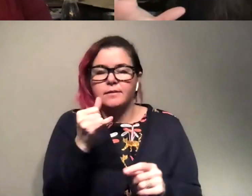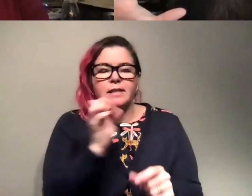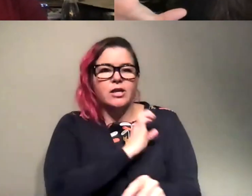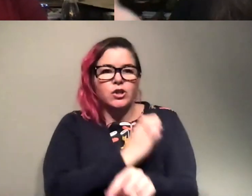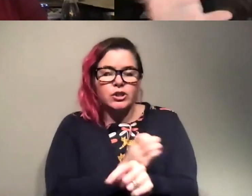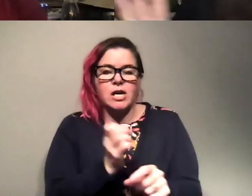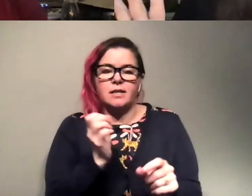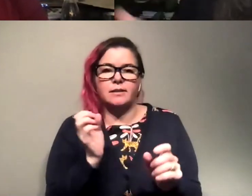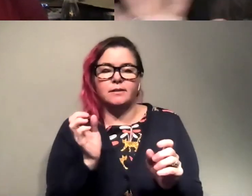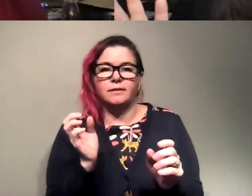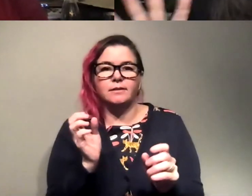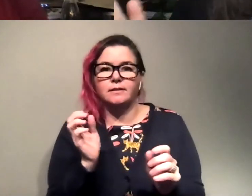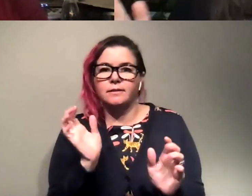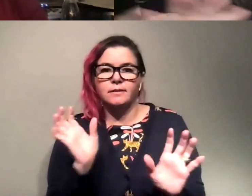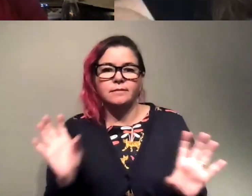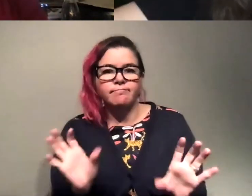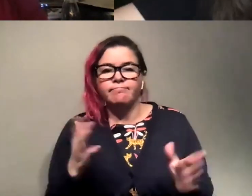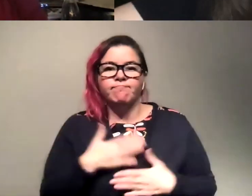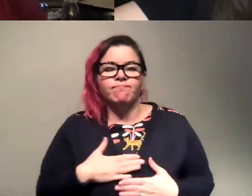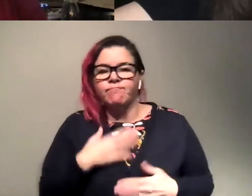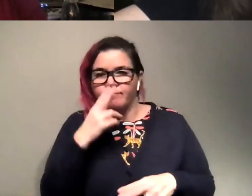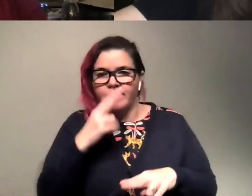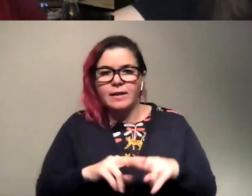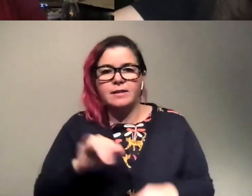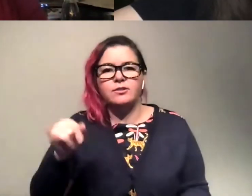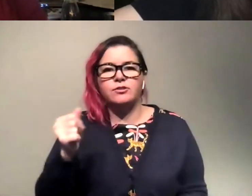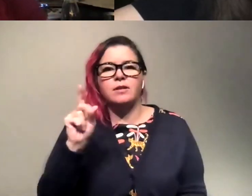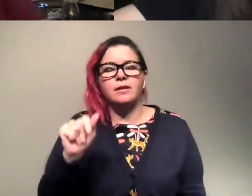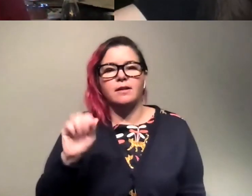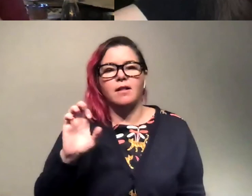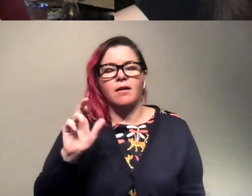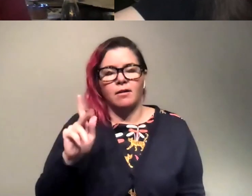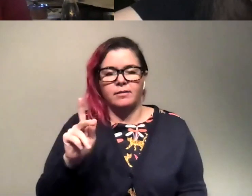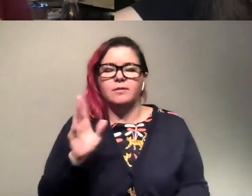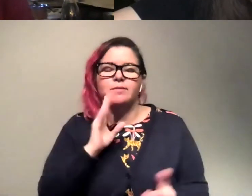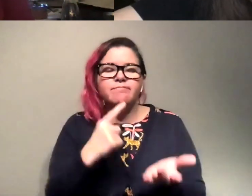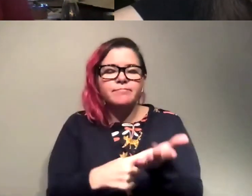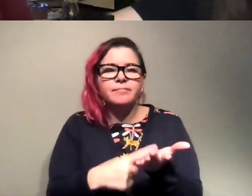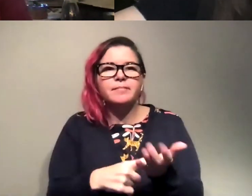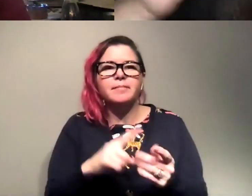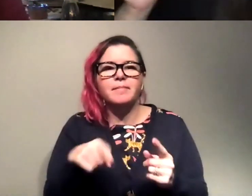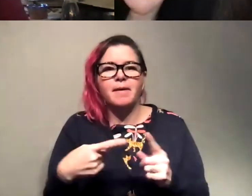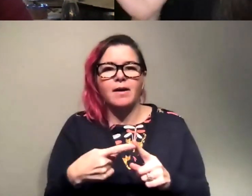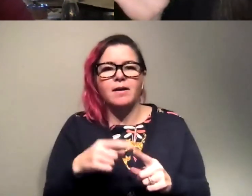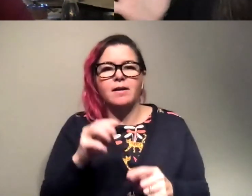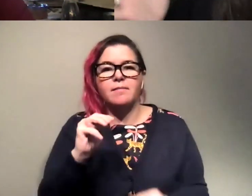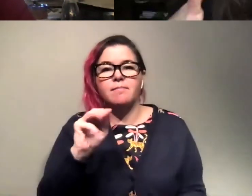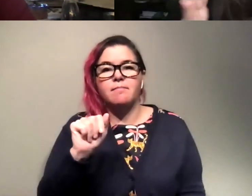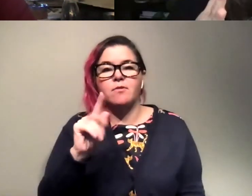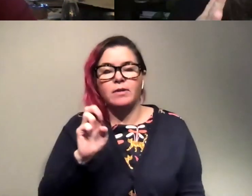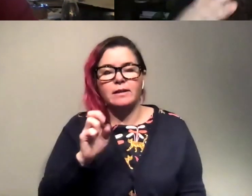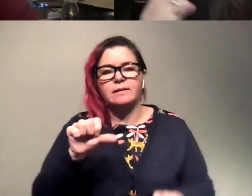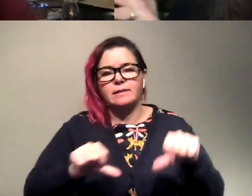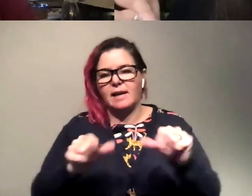extremely animated and entertaining and funny Jada Elcock. She'll be talking to us about marine science broadly. She